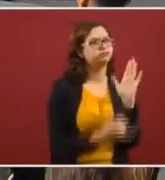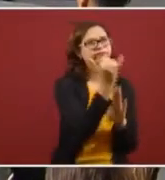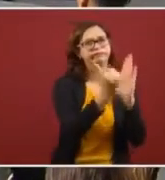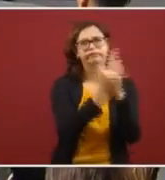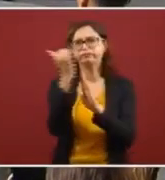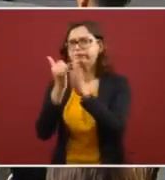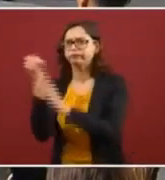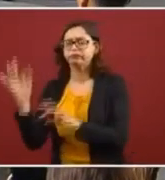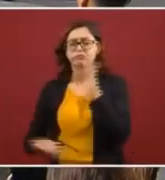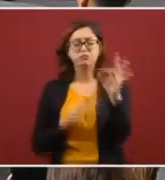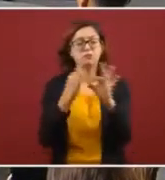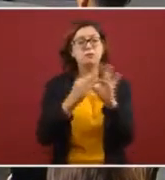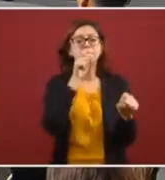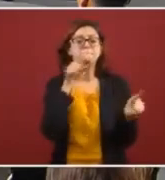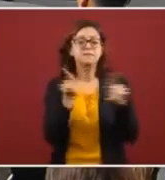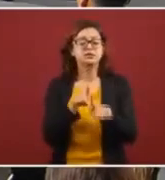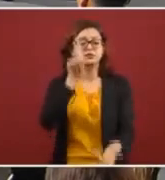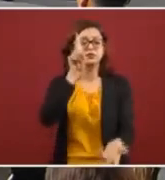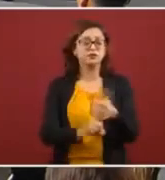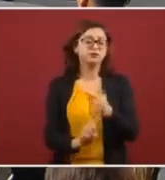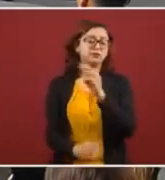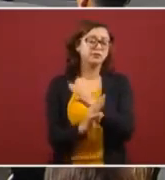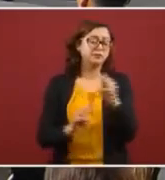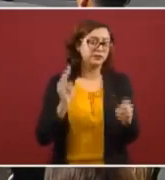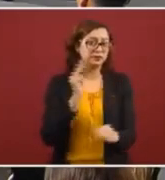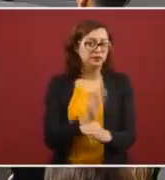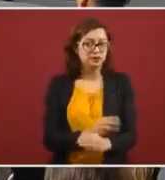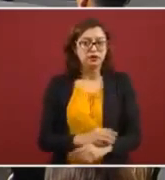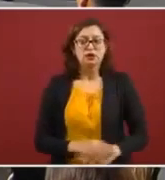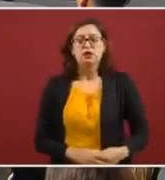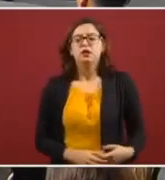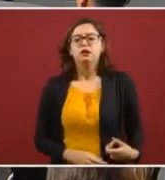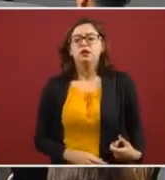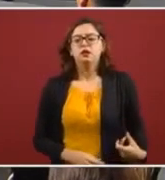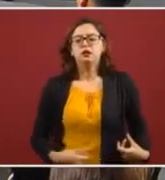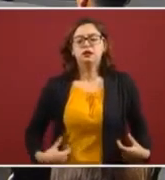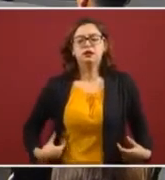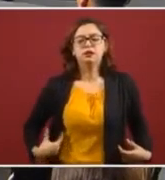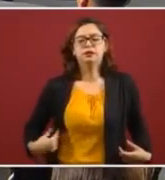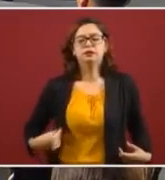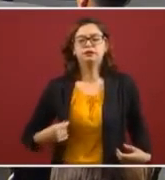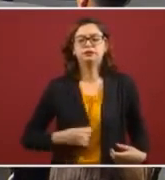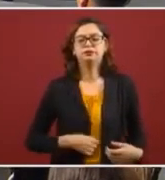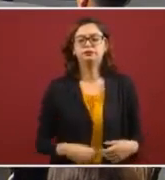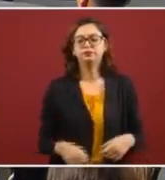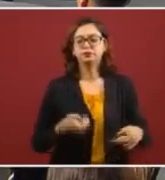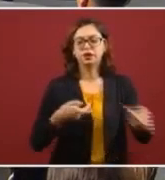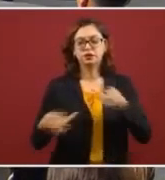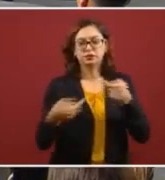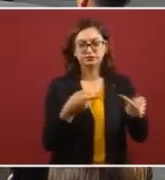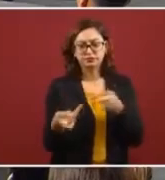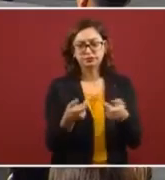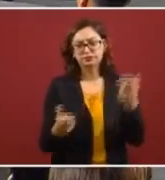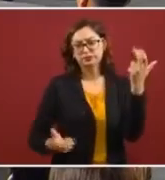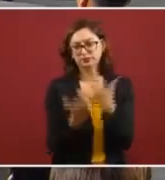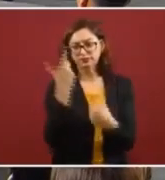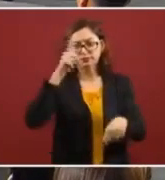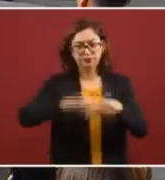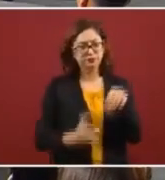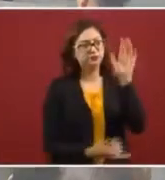11 million in order to do it. The national plan and